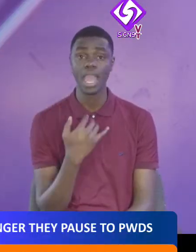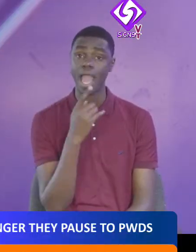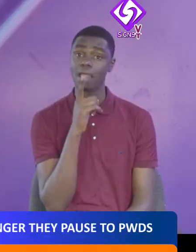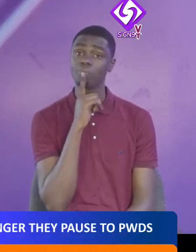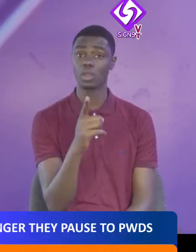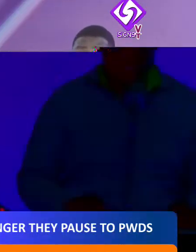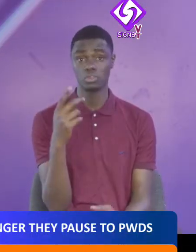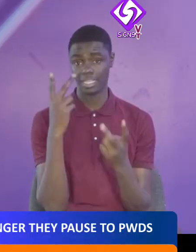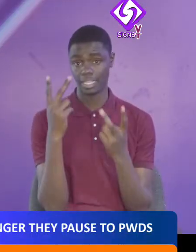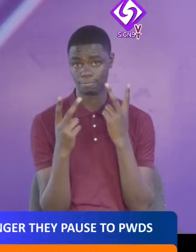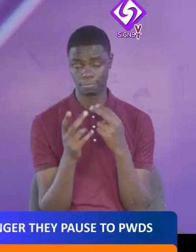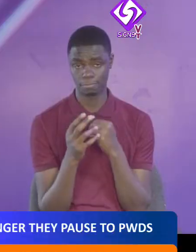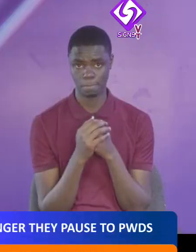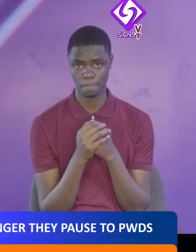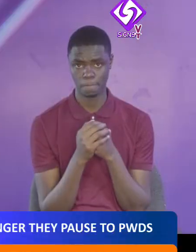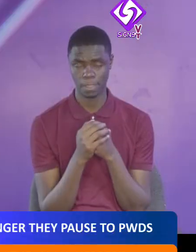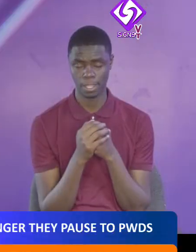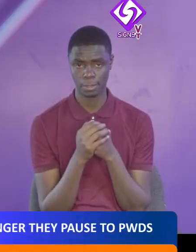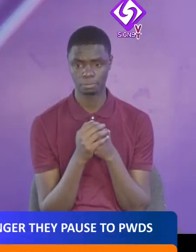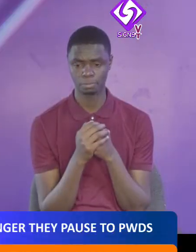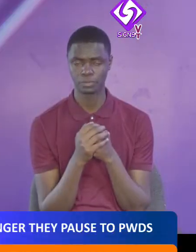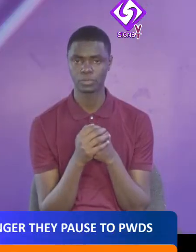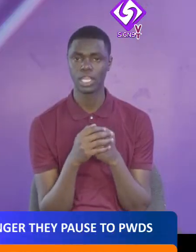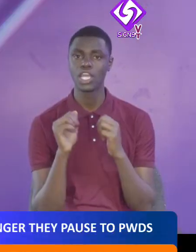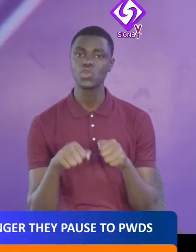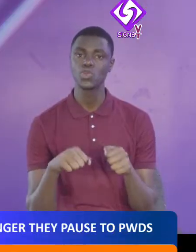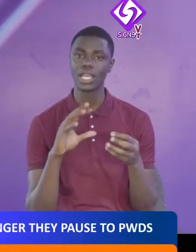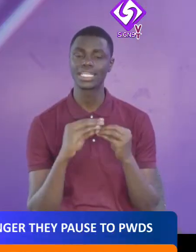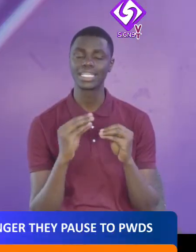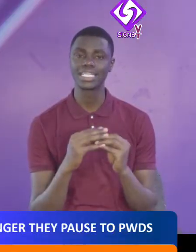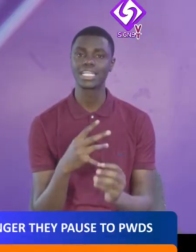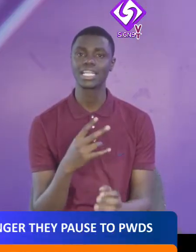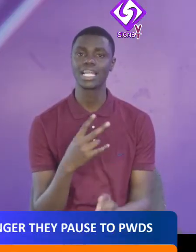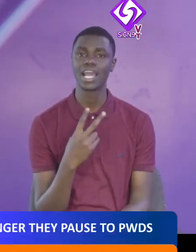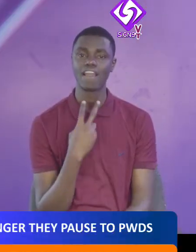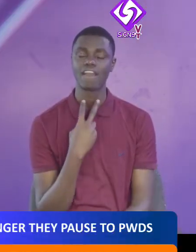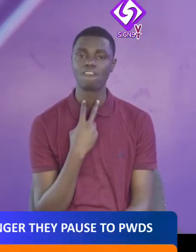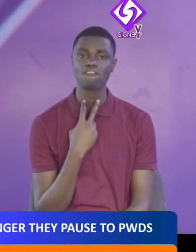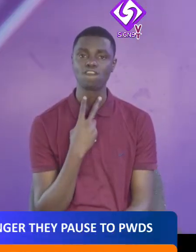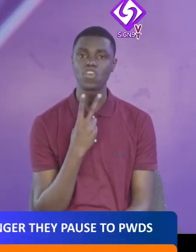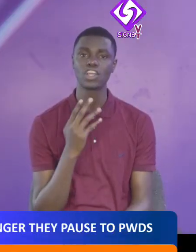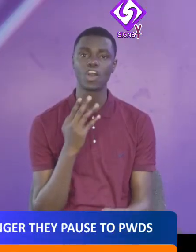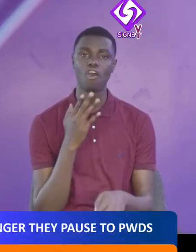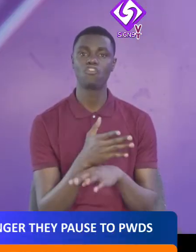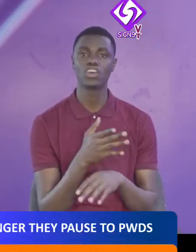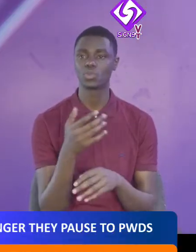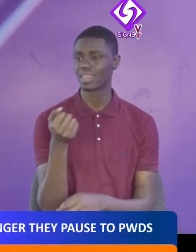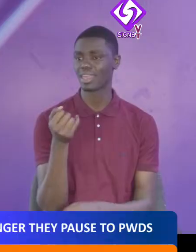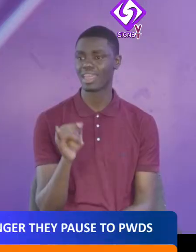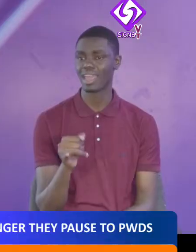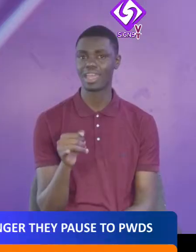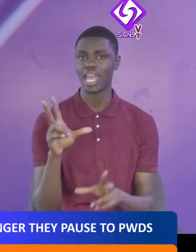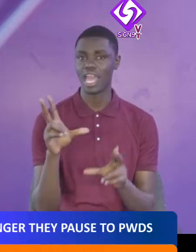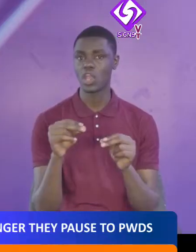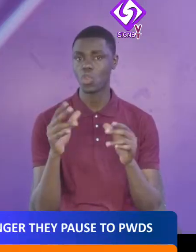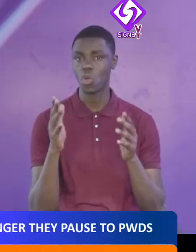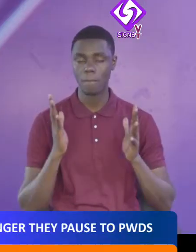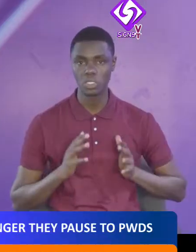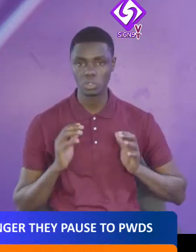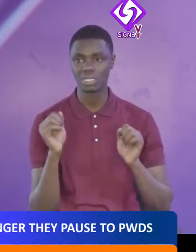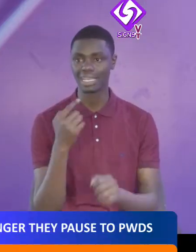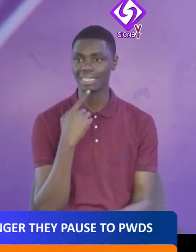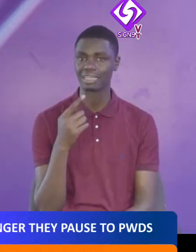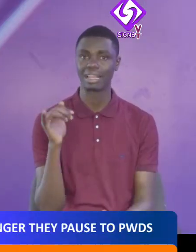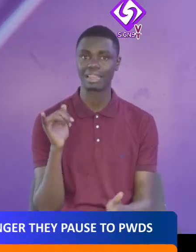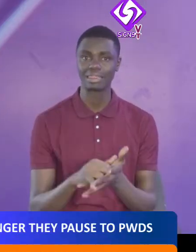that. You can be able to create voiceovers with AI. And no one will be able to tell that it